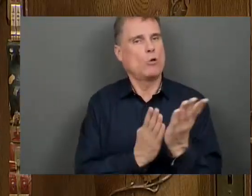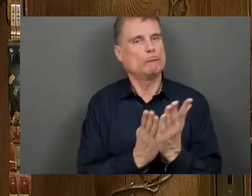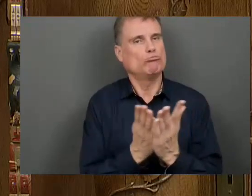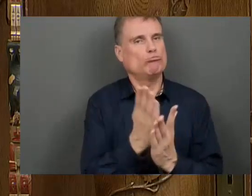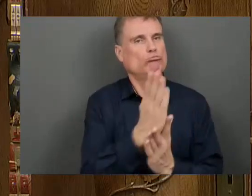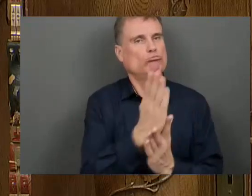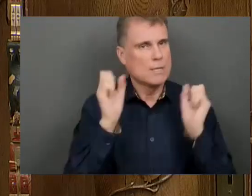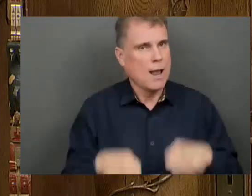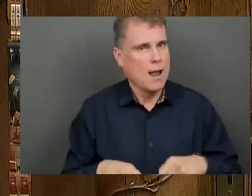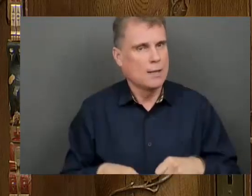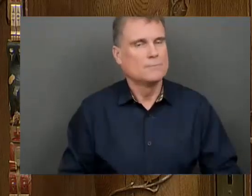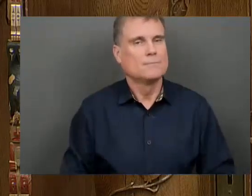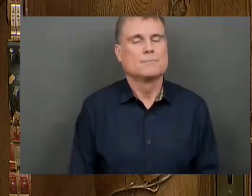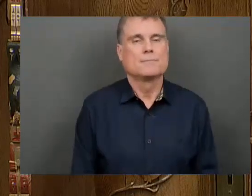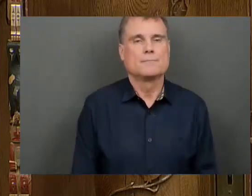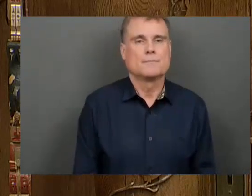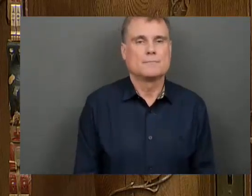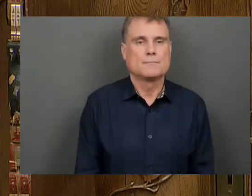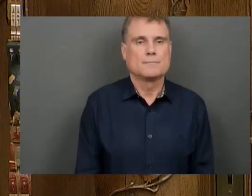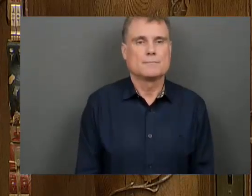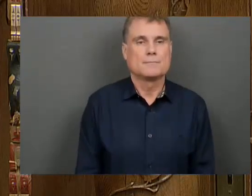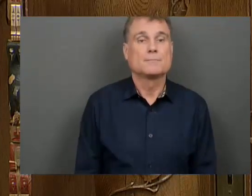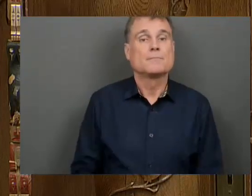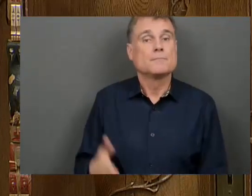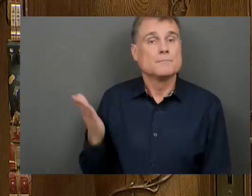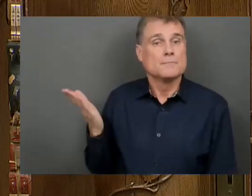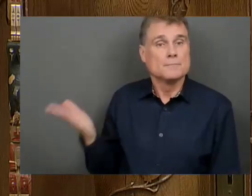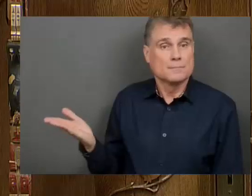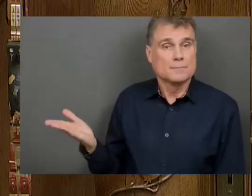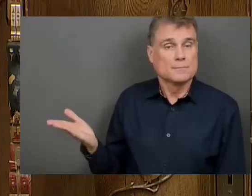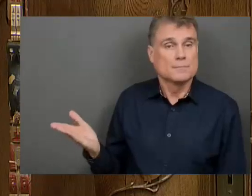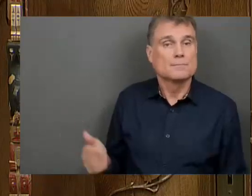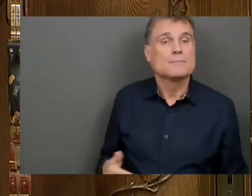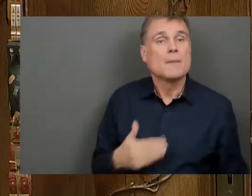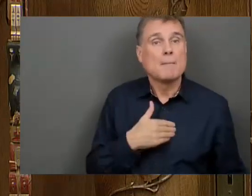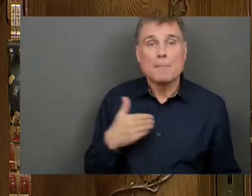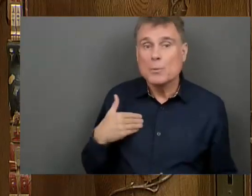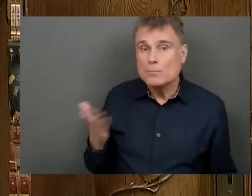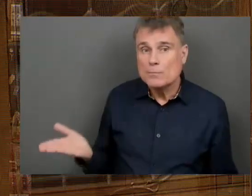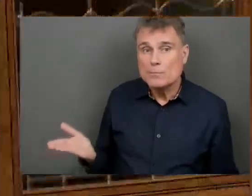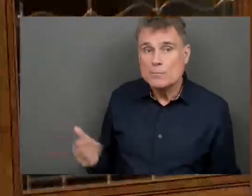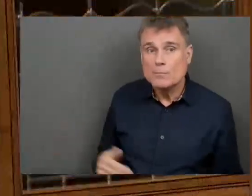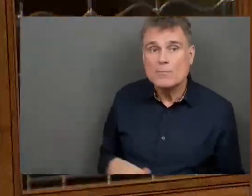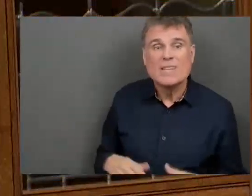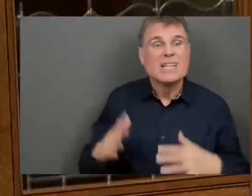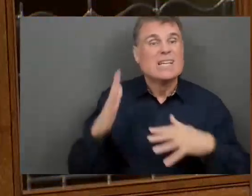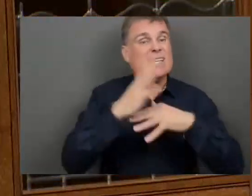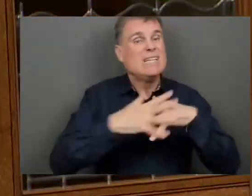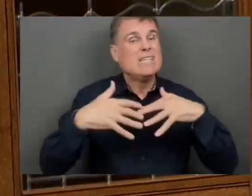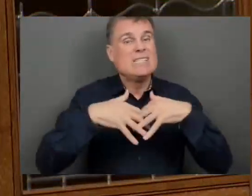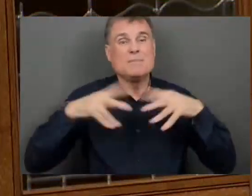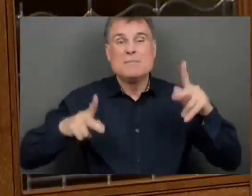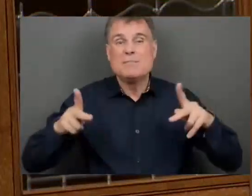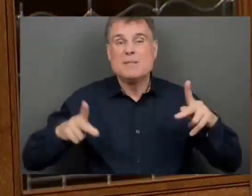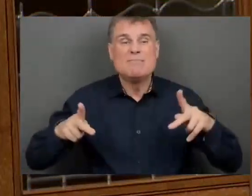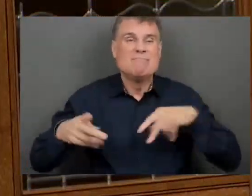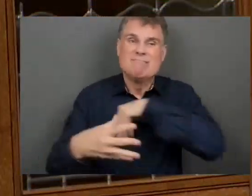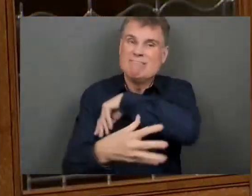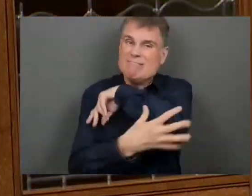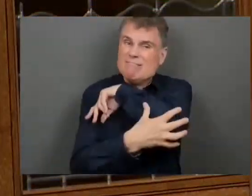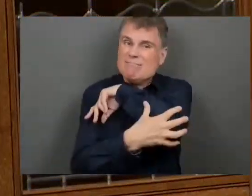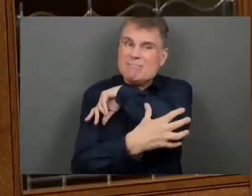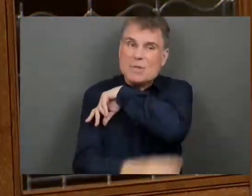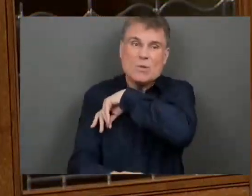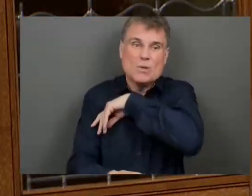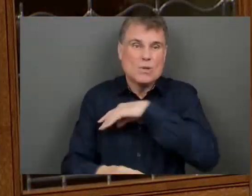Member for Boundaries, Milkameen. Indigenous people in BC face poverty rates nearly twice the provincial average. It's even